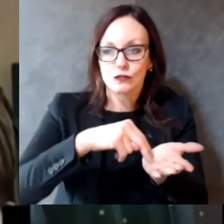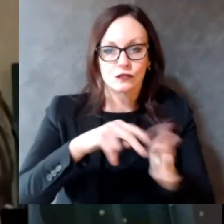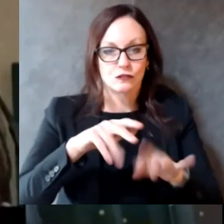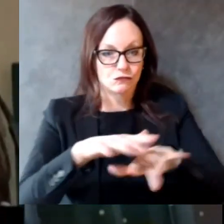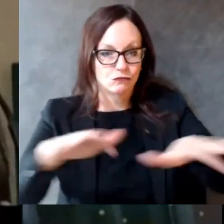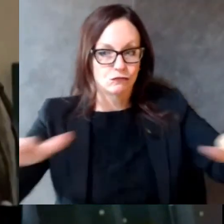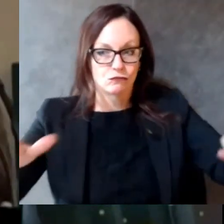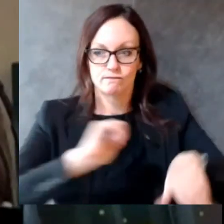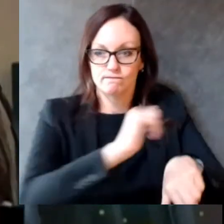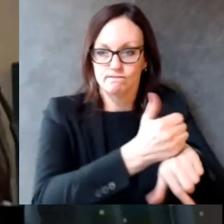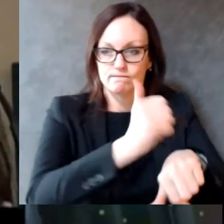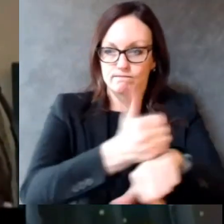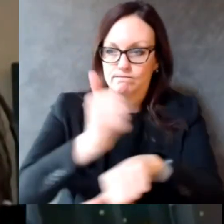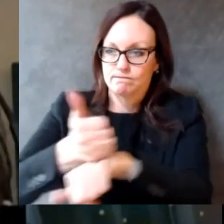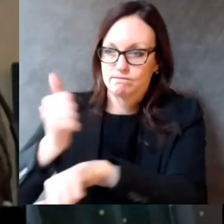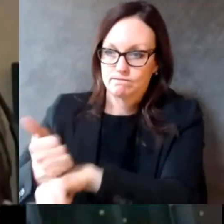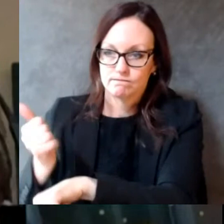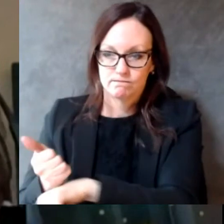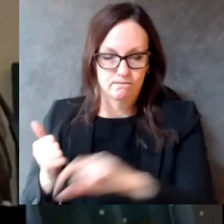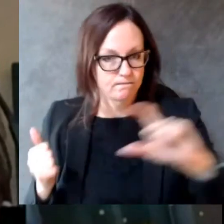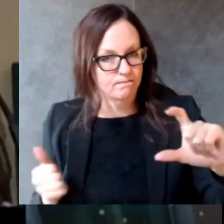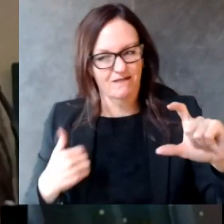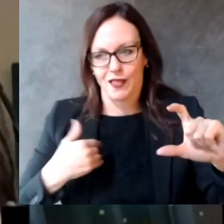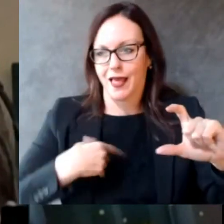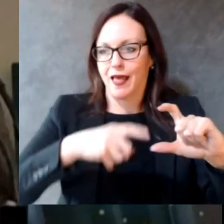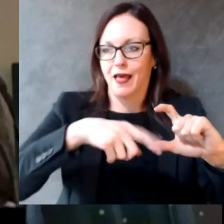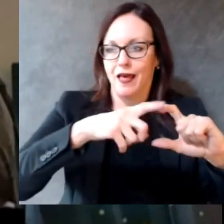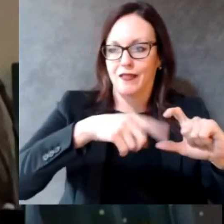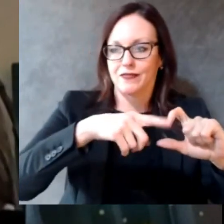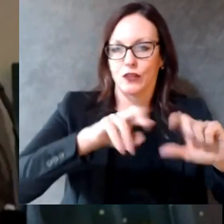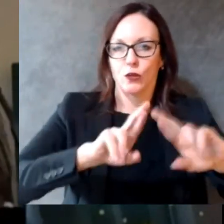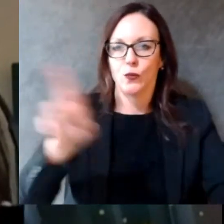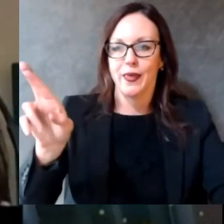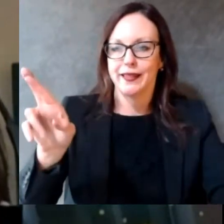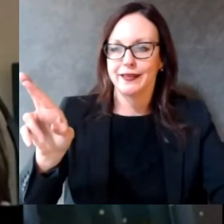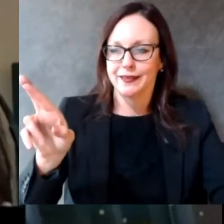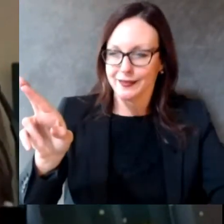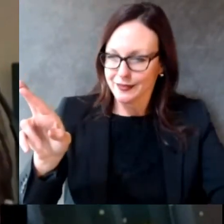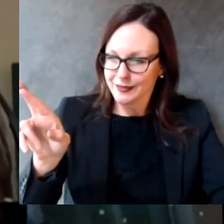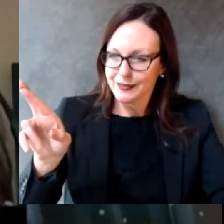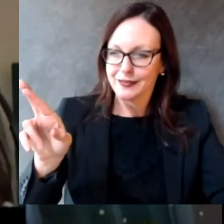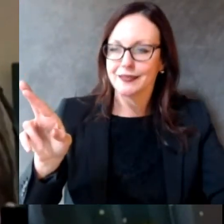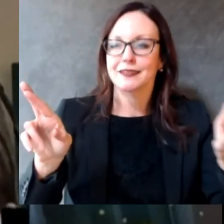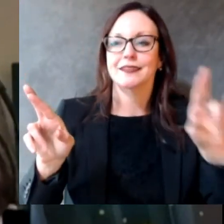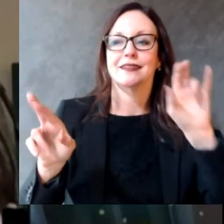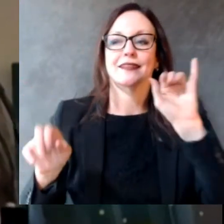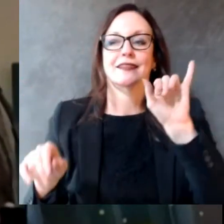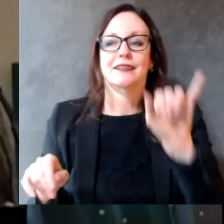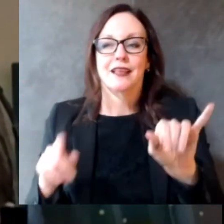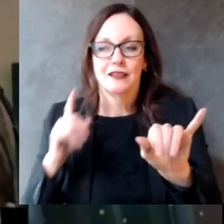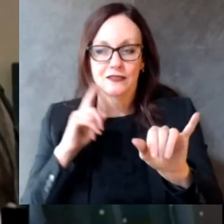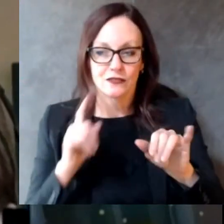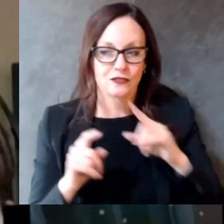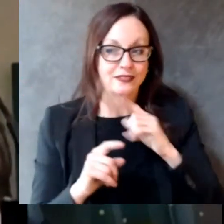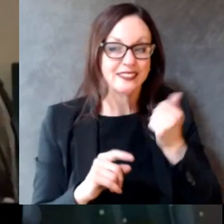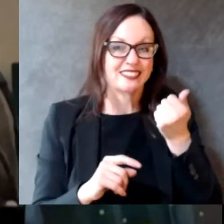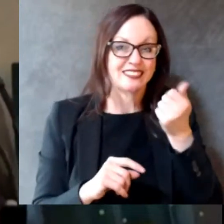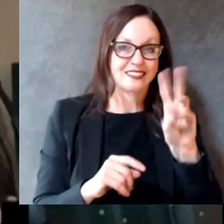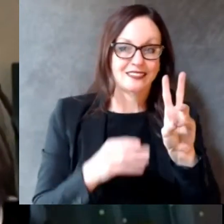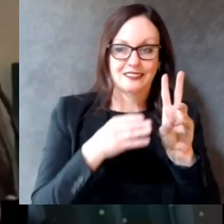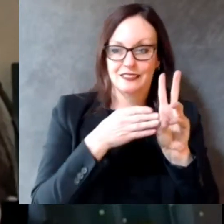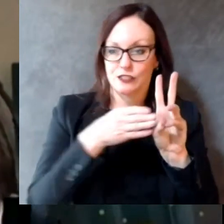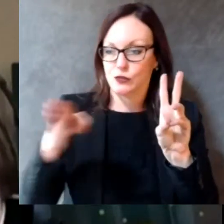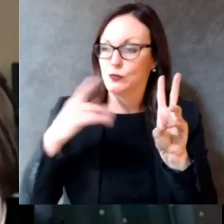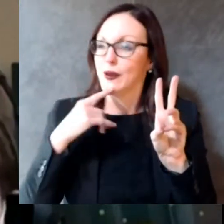been doing that with children who are 16 to 17 and have worked through consent procedures for that.